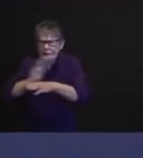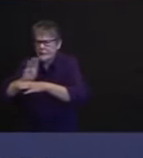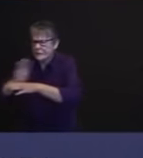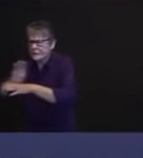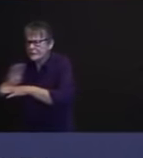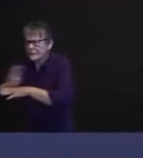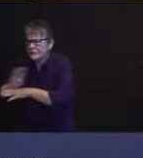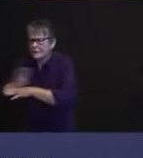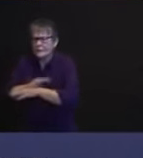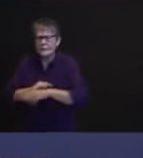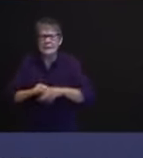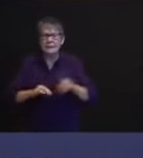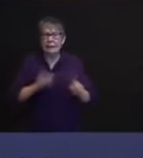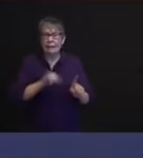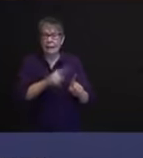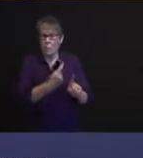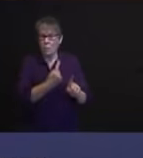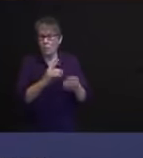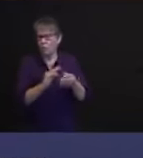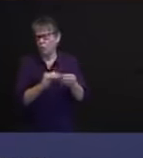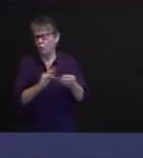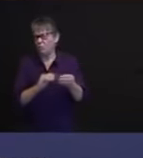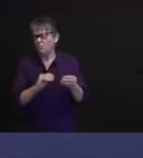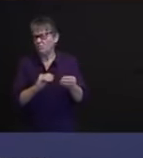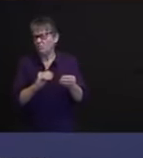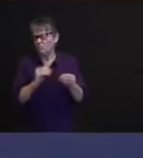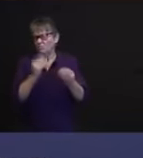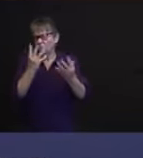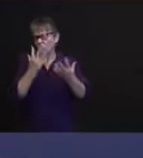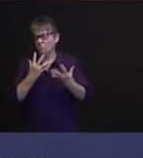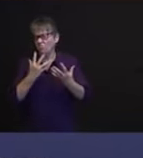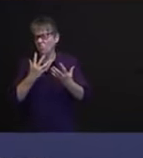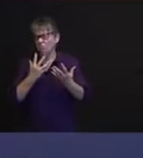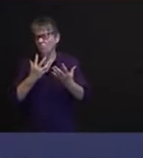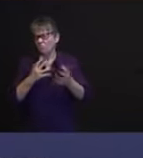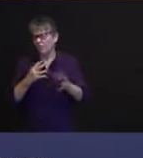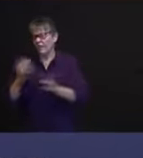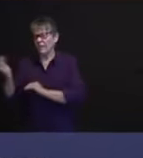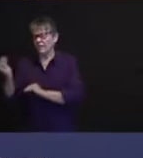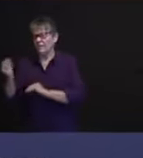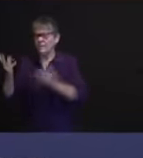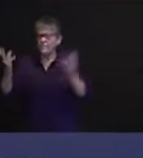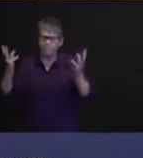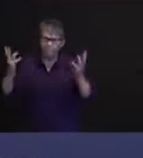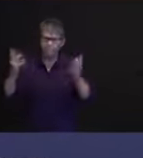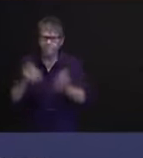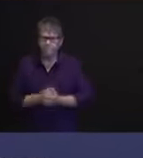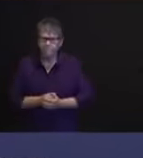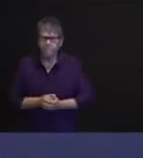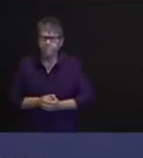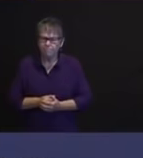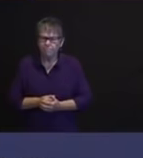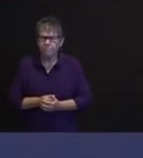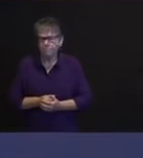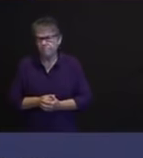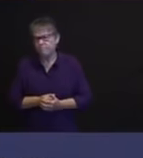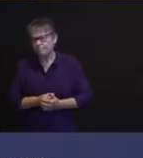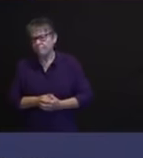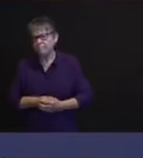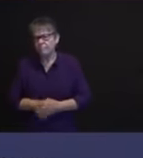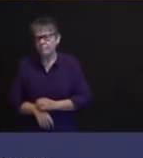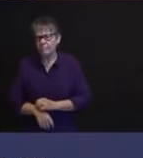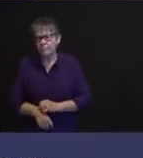separate matter. Elise, can we come to you? Is that all right? Hi. I have 2 questions. The first is from